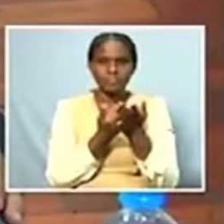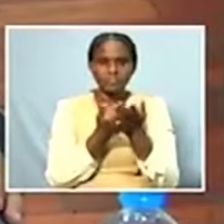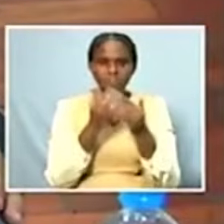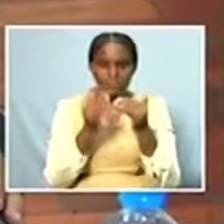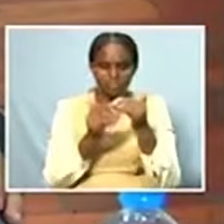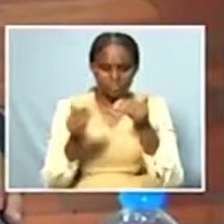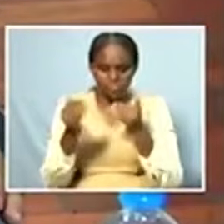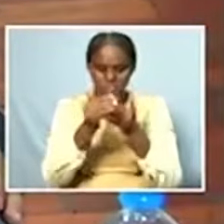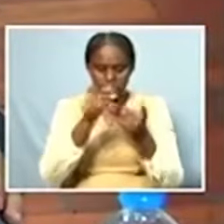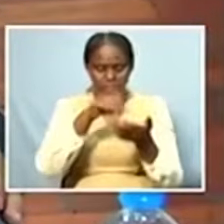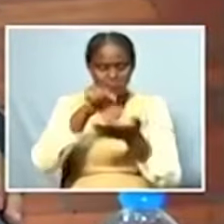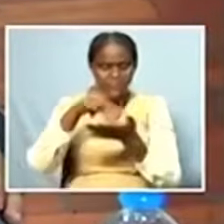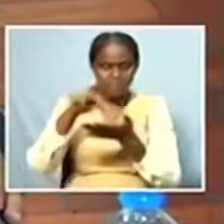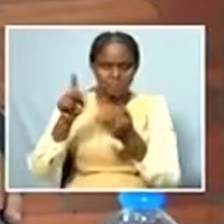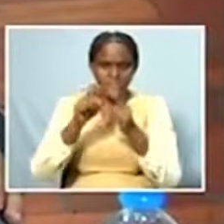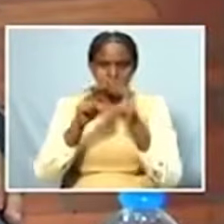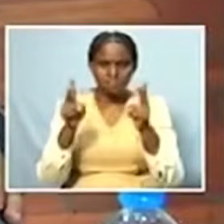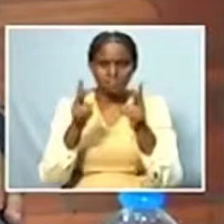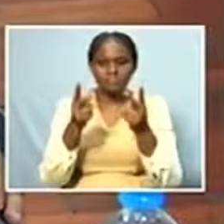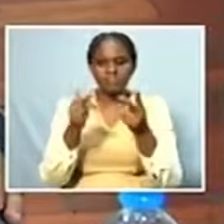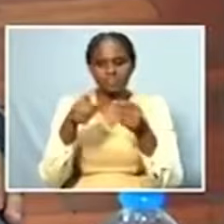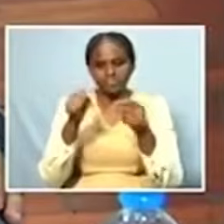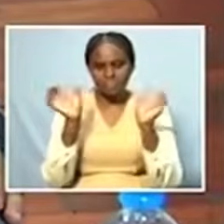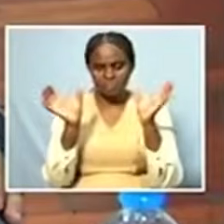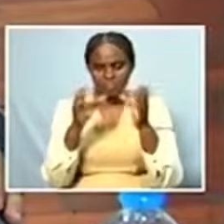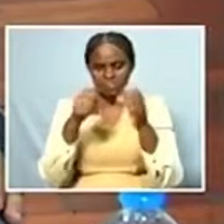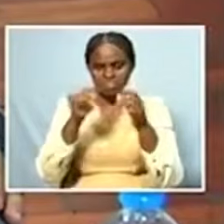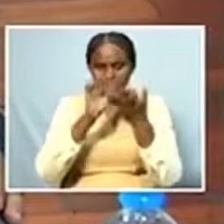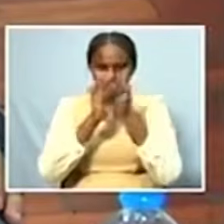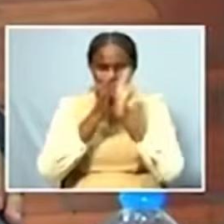advance payments, so that the committee is